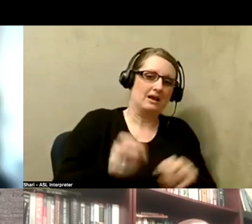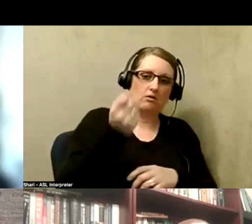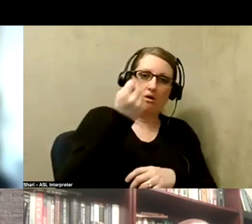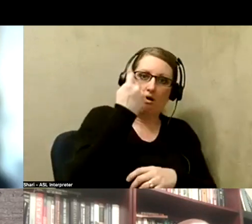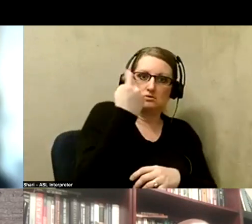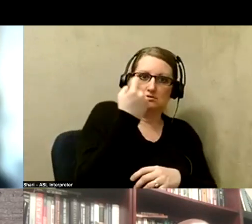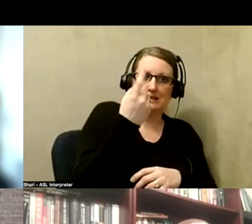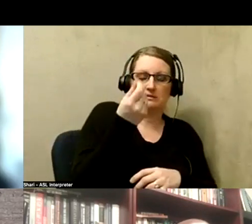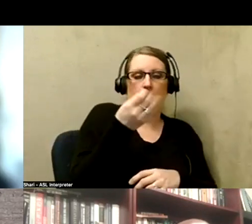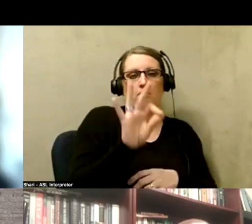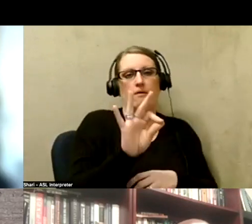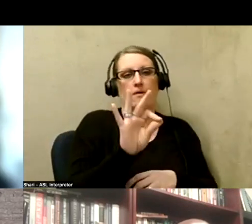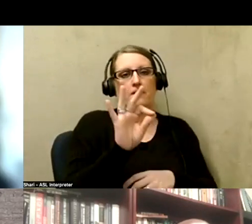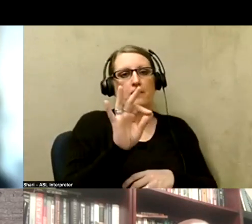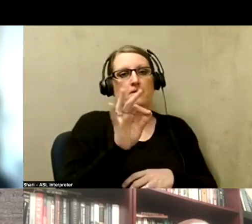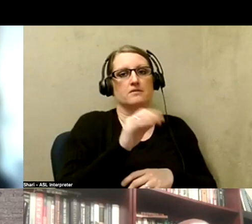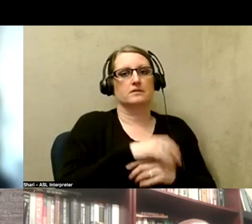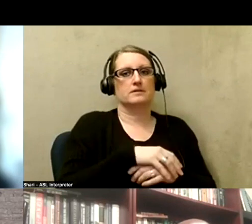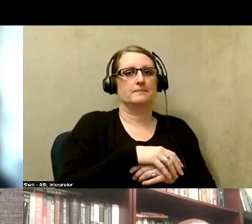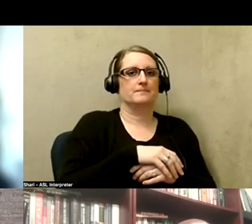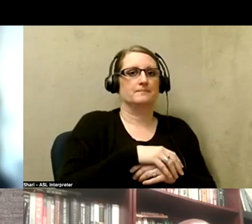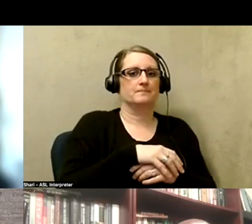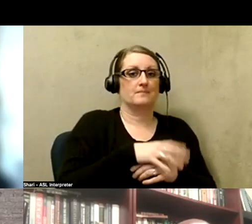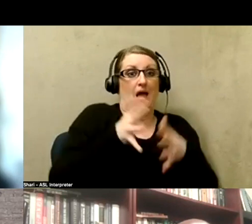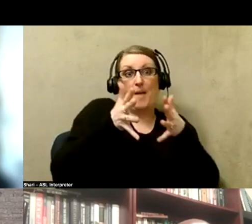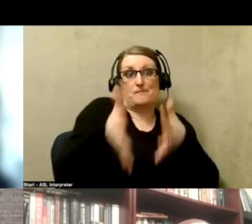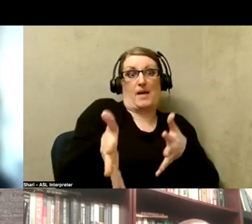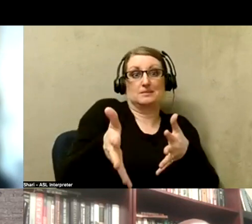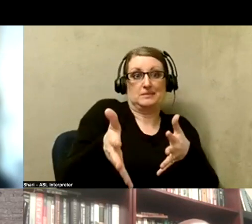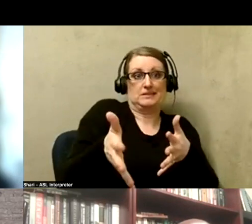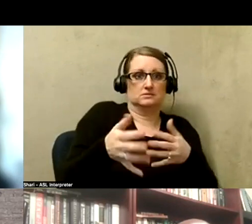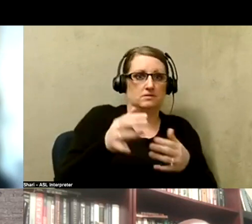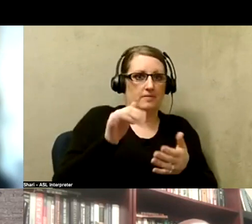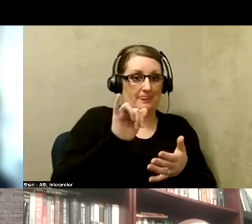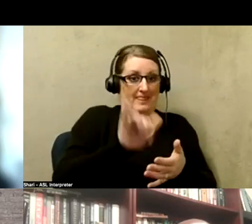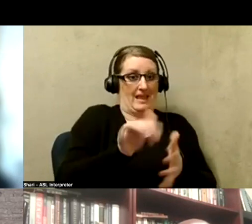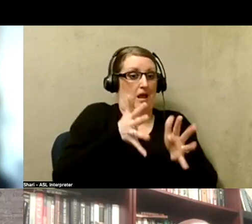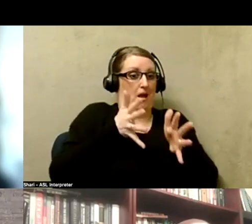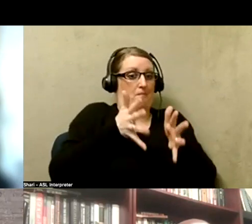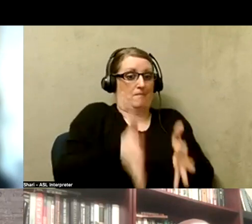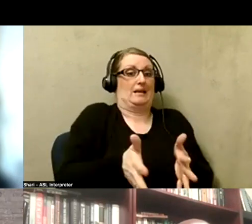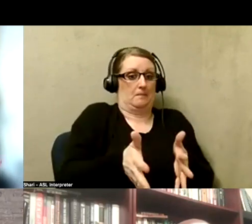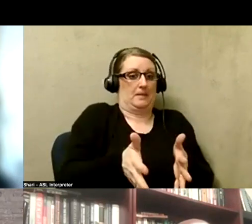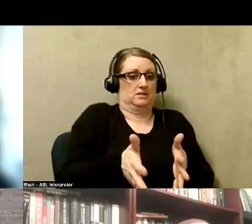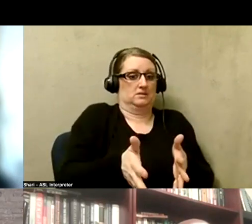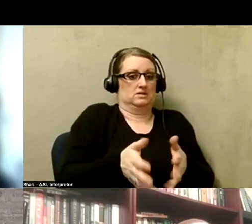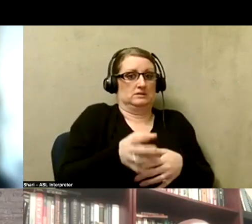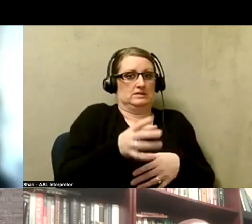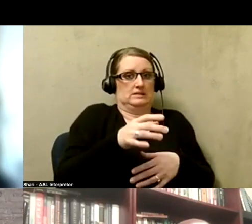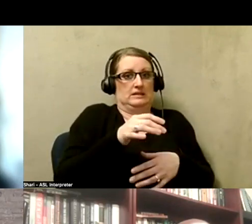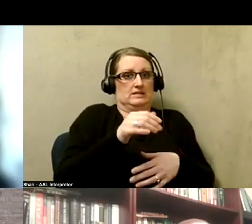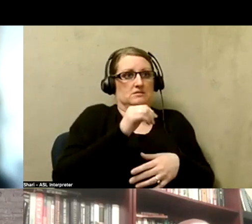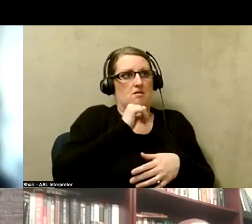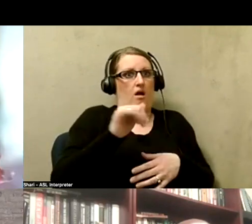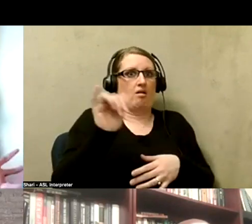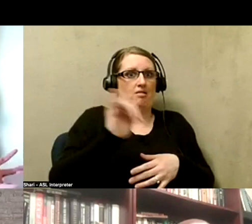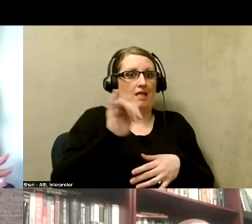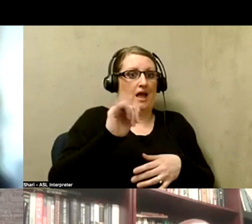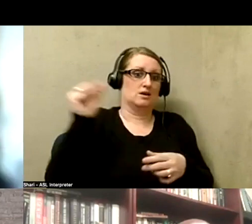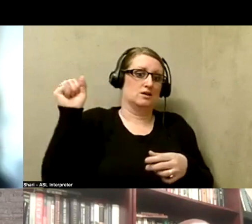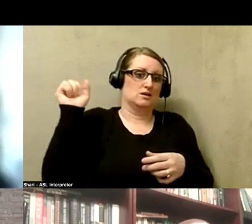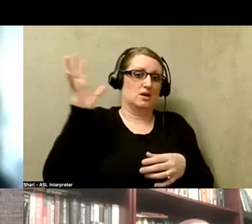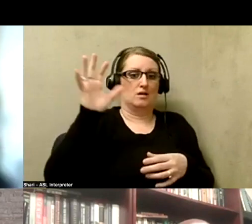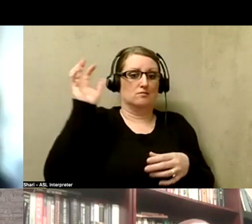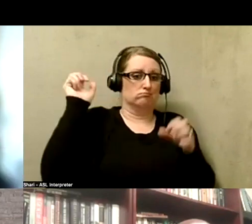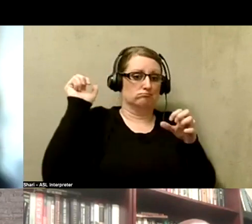of, you know, extractive abandonment, basically. That abandonment is not just kind of like a free-for-all. It targets particular